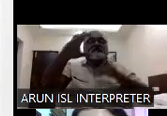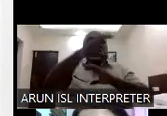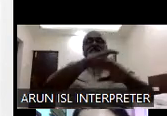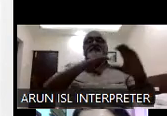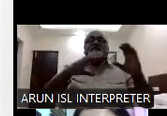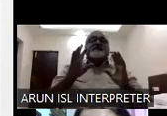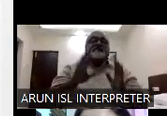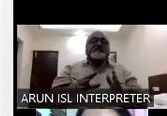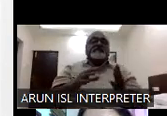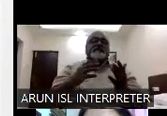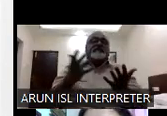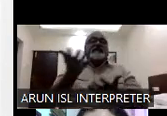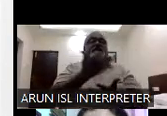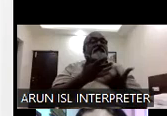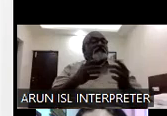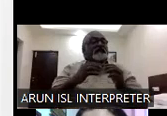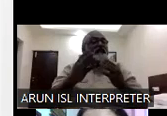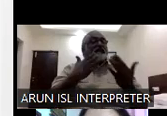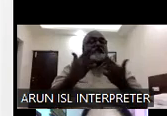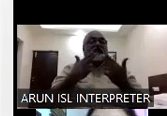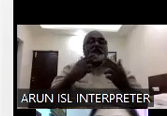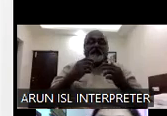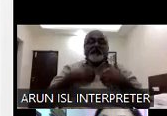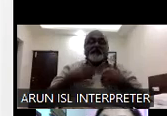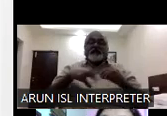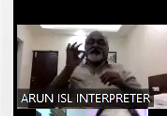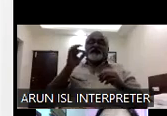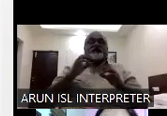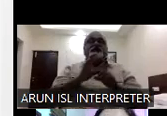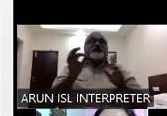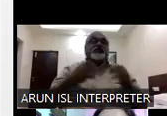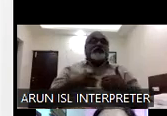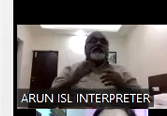the issues are discussed, but they will do whatever they want to do, but